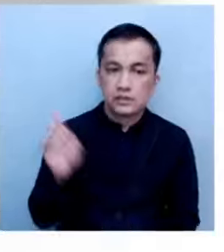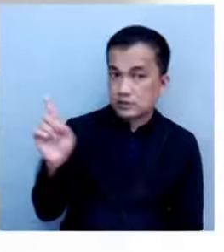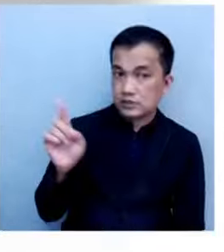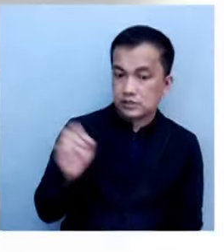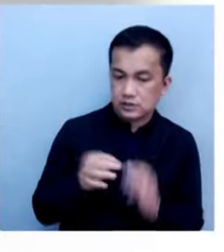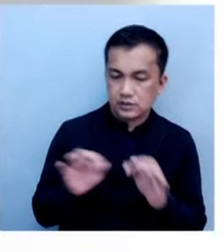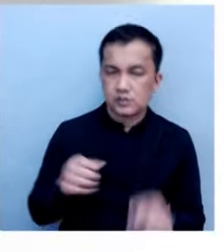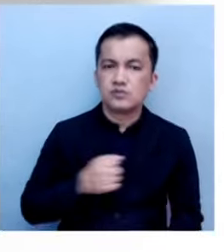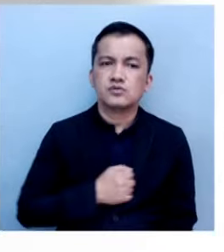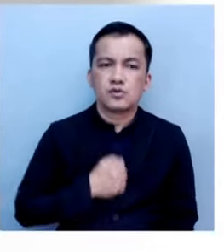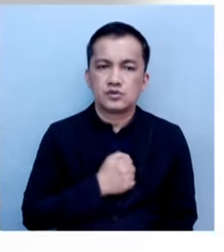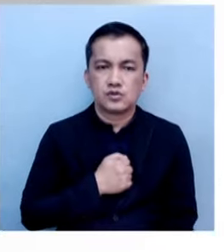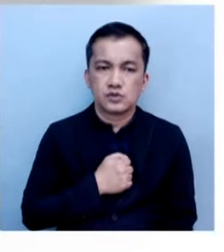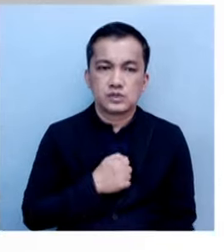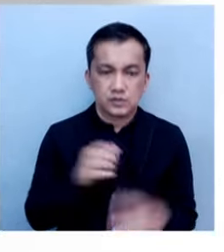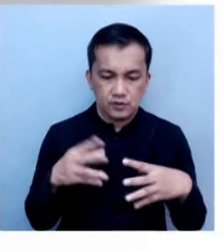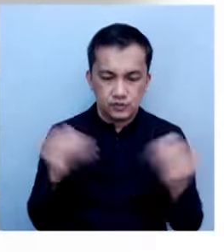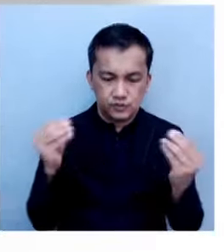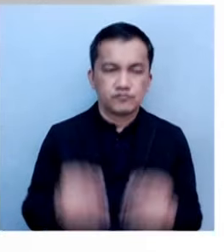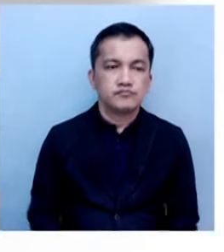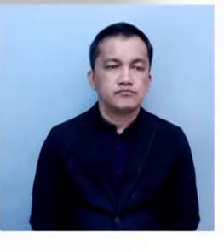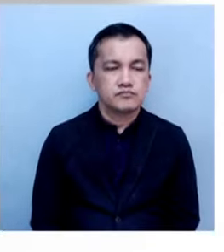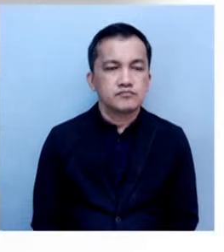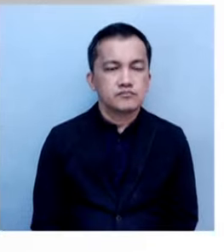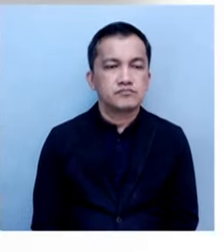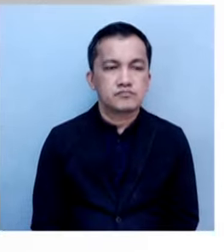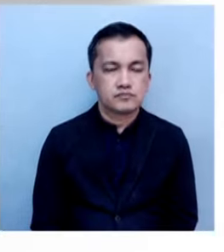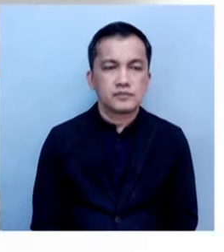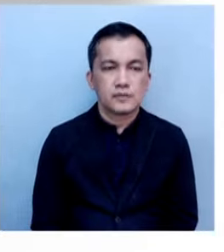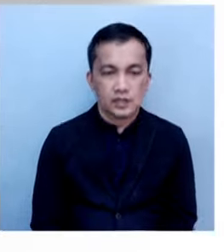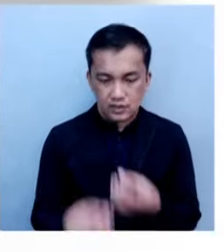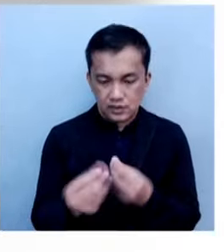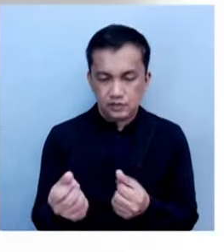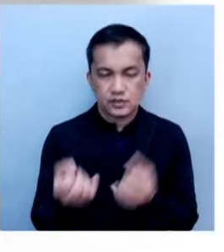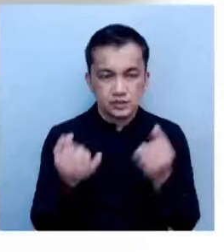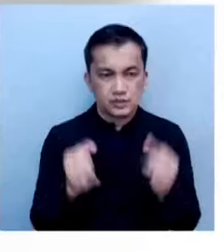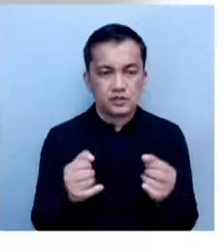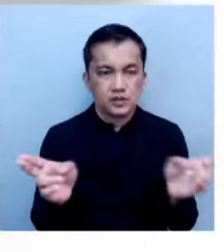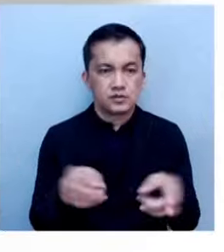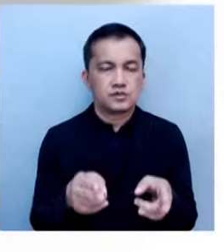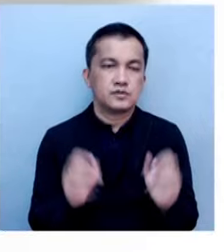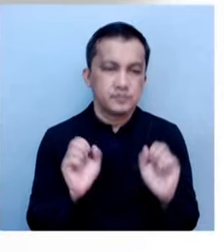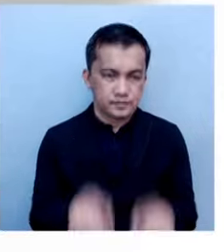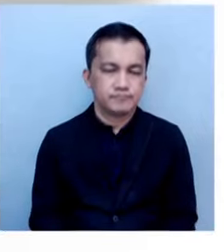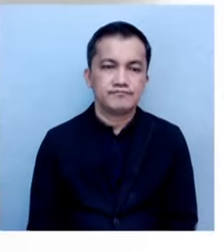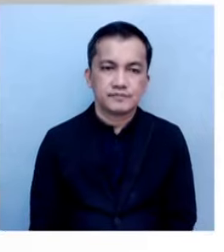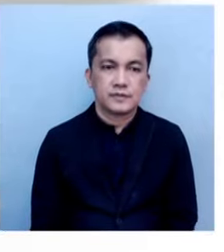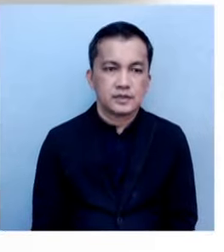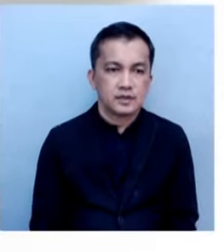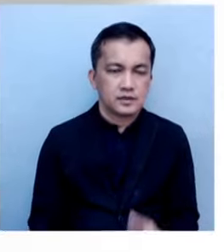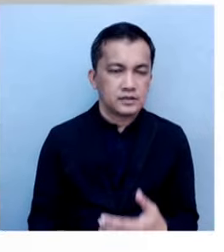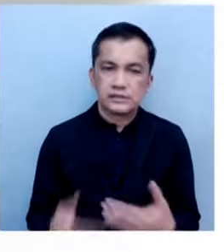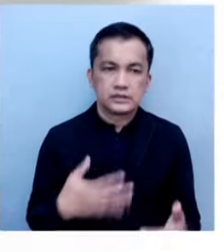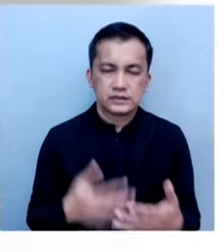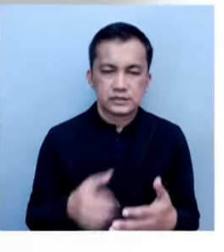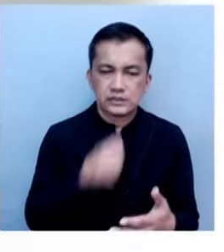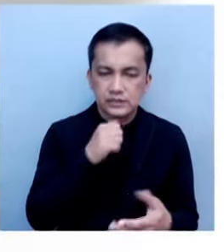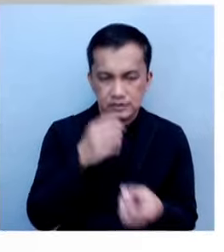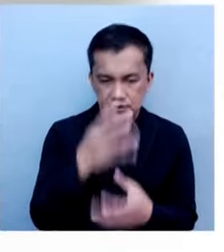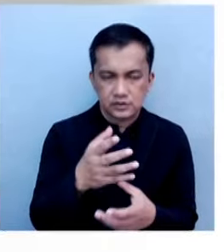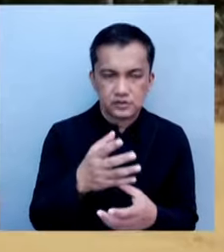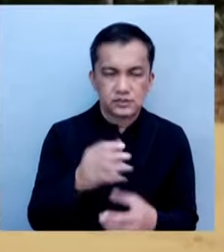apologized for the outage, adding, "It resolved the issue as quickly as possible. It, however, did not disclose the possible